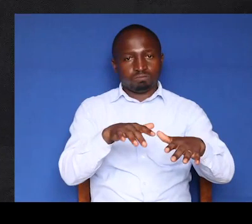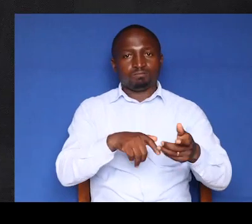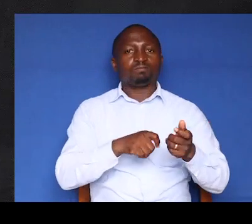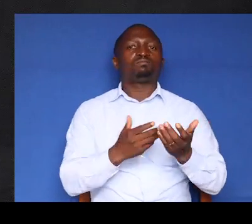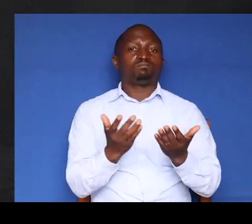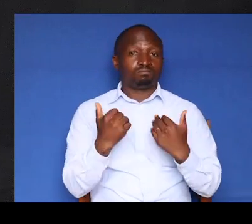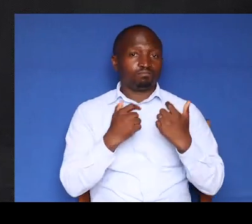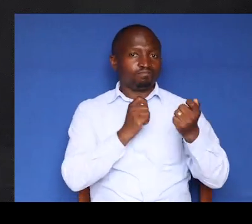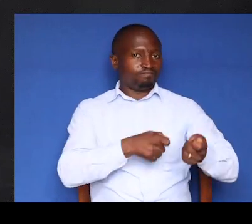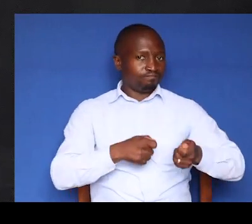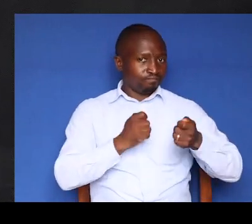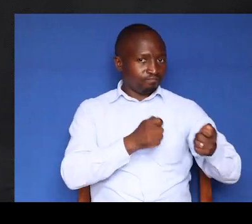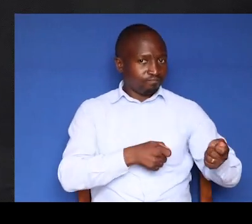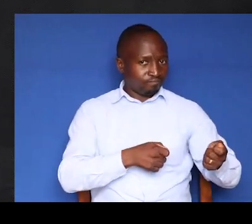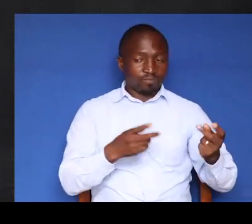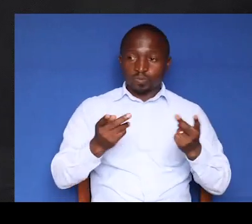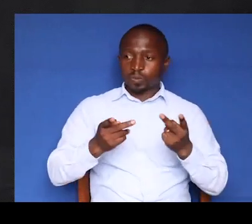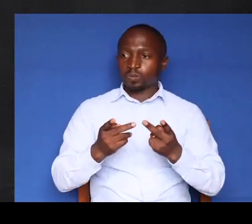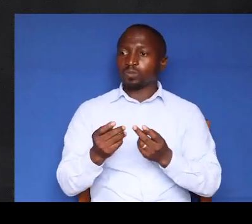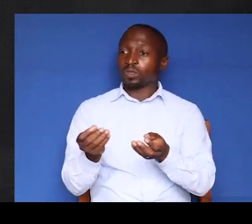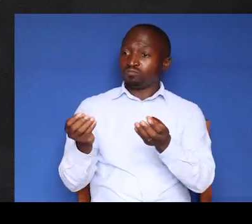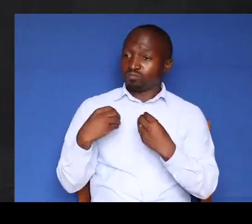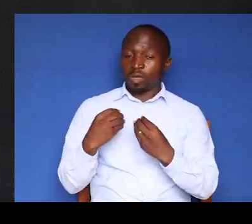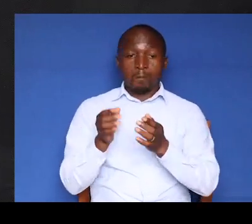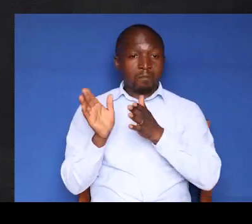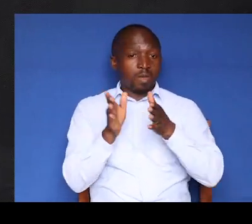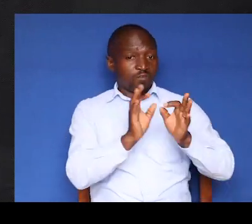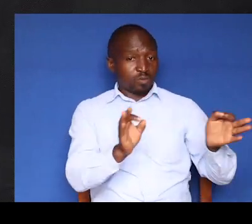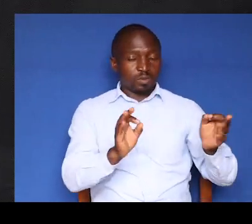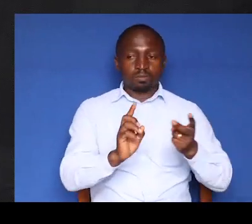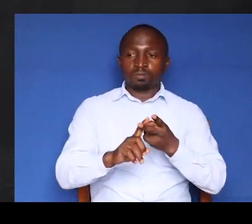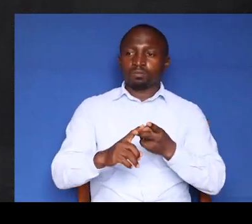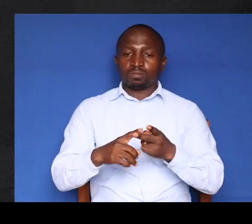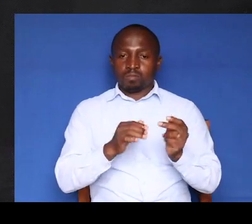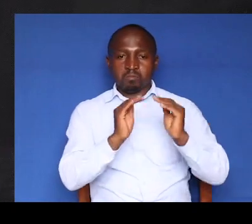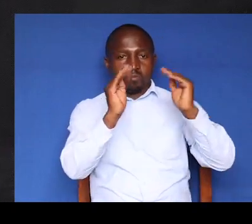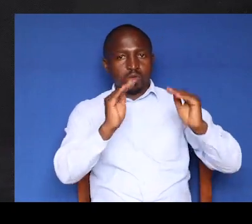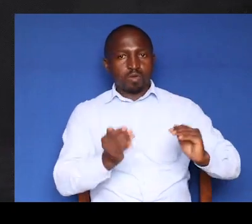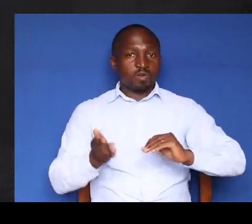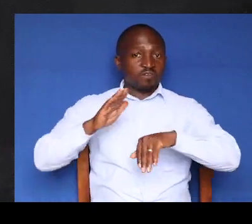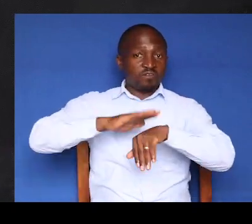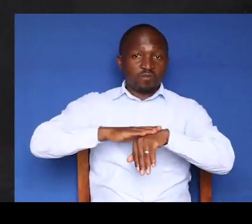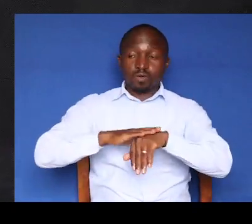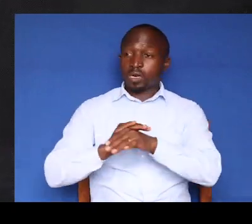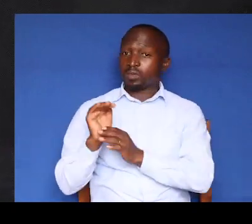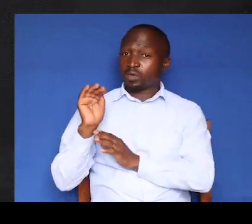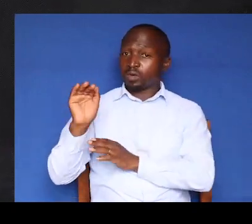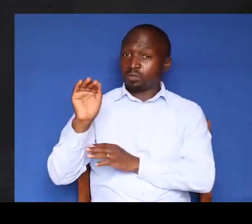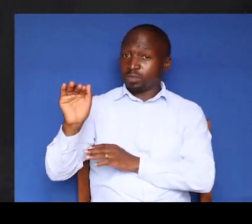Then it directs good plans for transport infrastructures construction